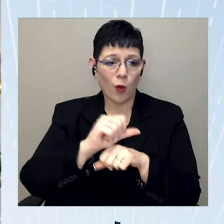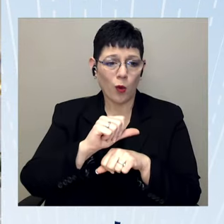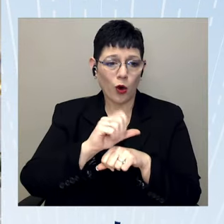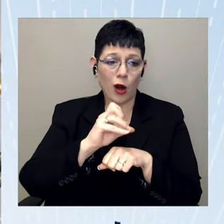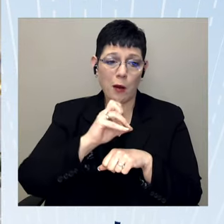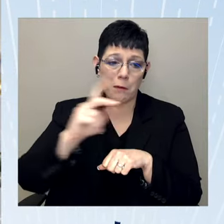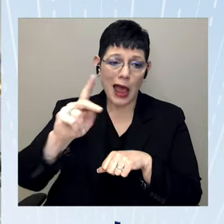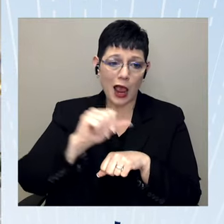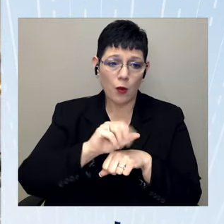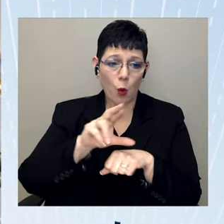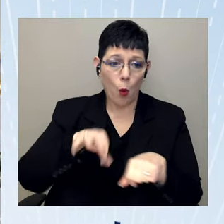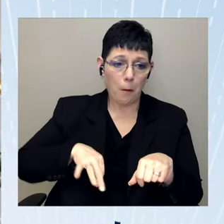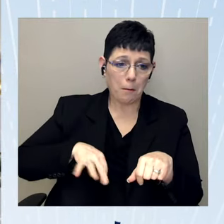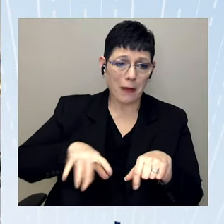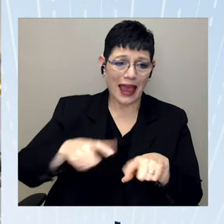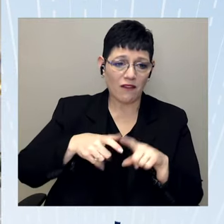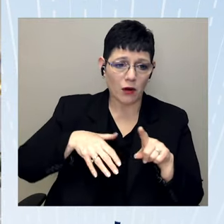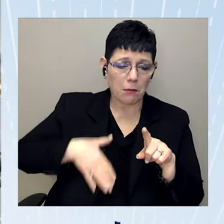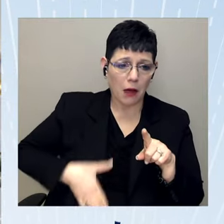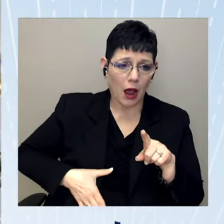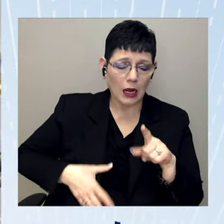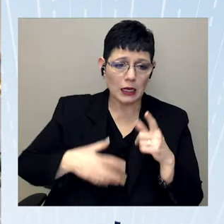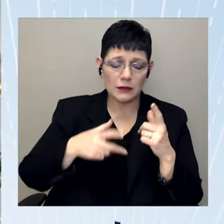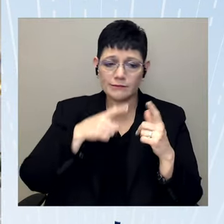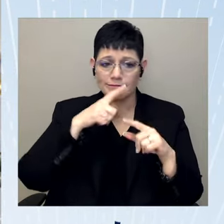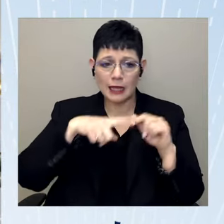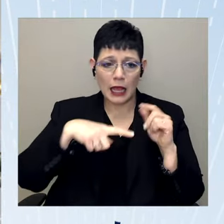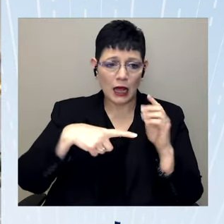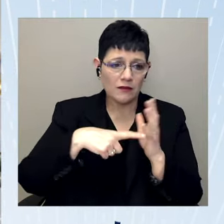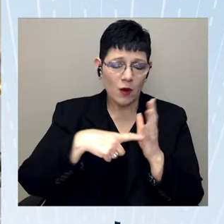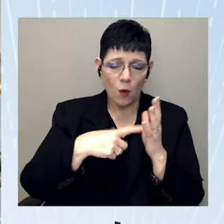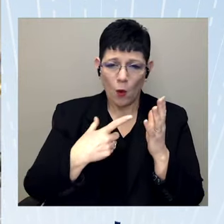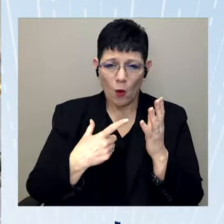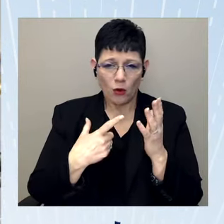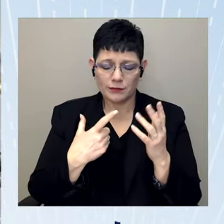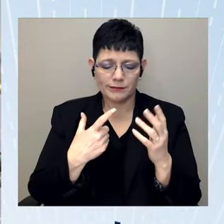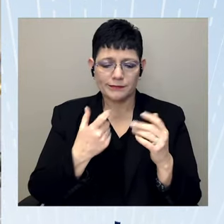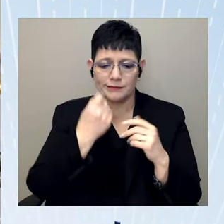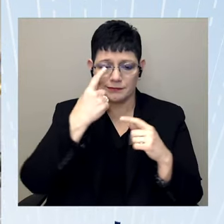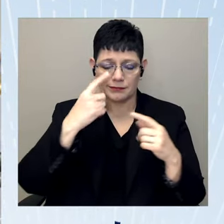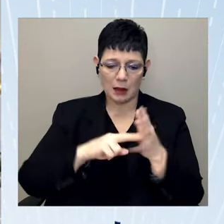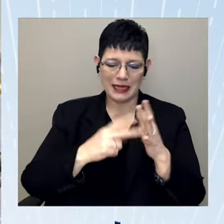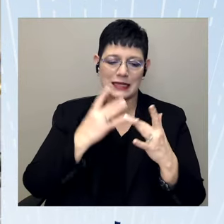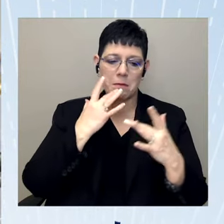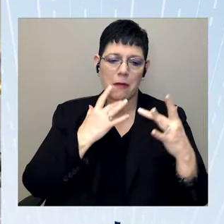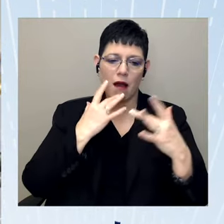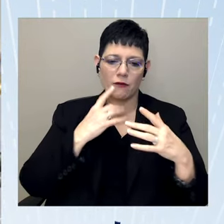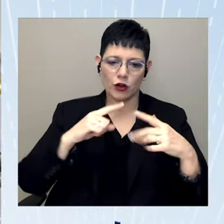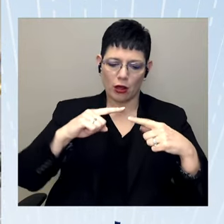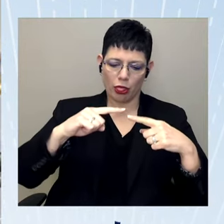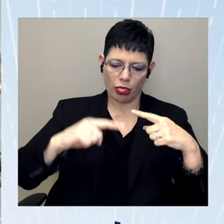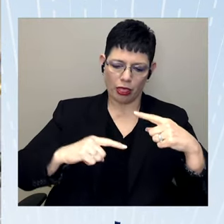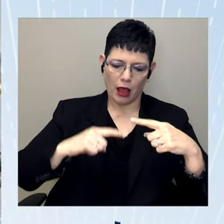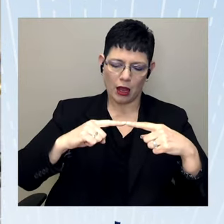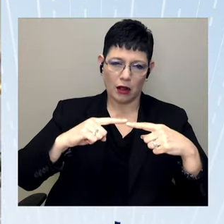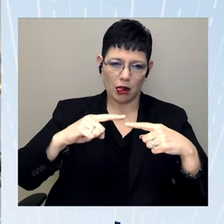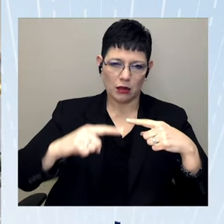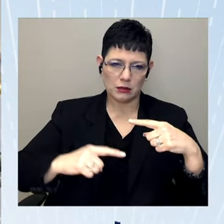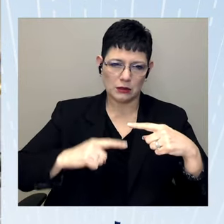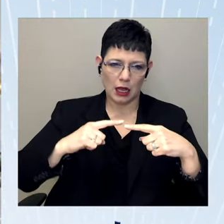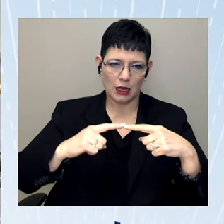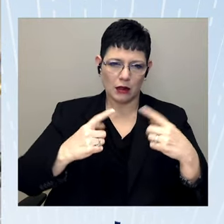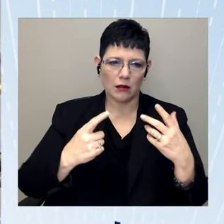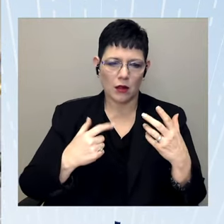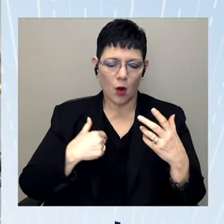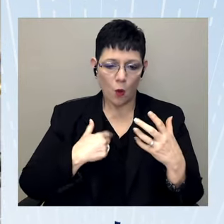pocket. Either keeps us living in a cycle of poverty. As providers, we want to care